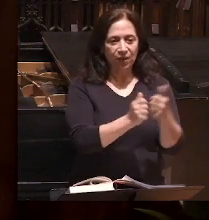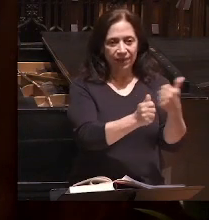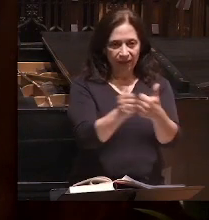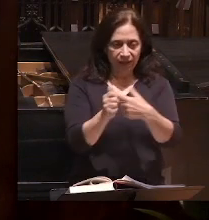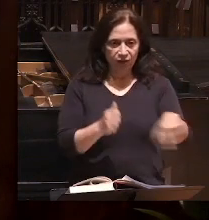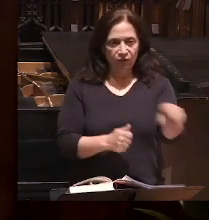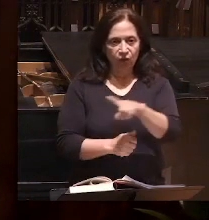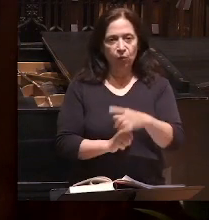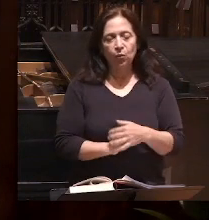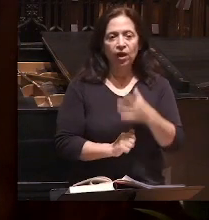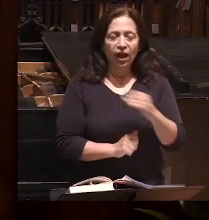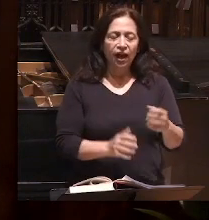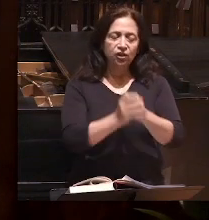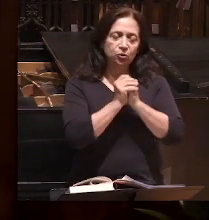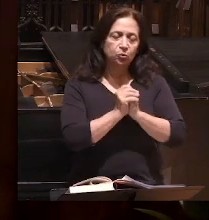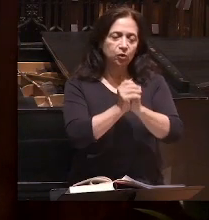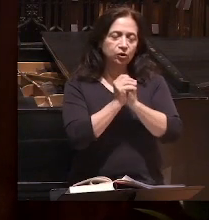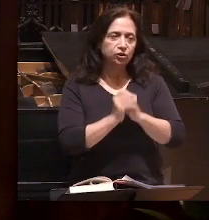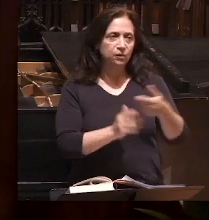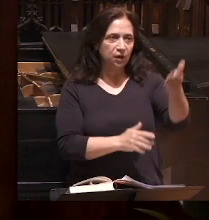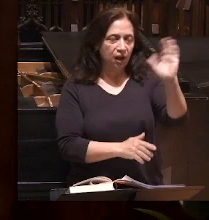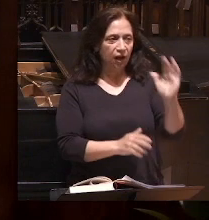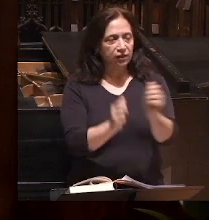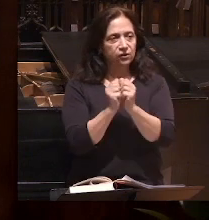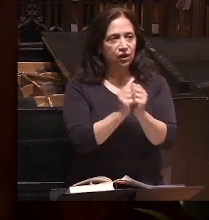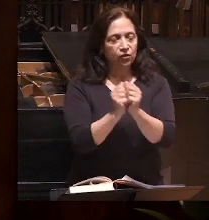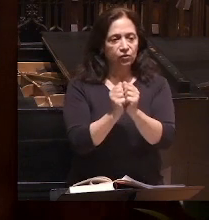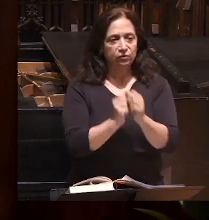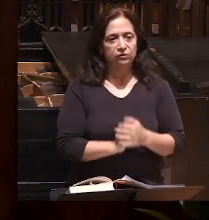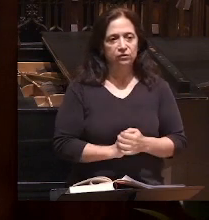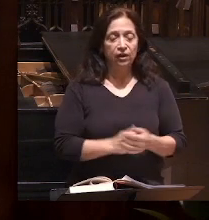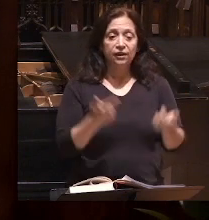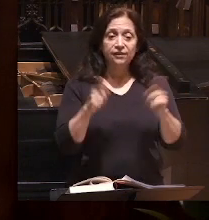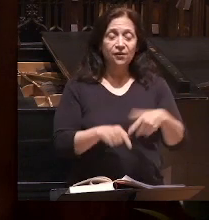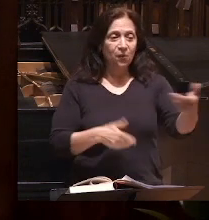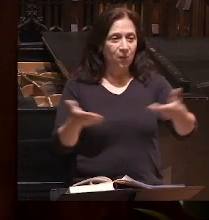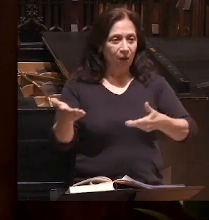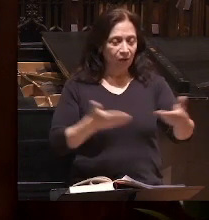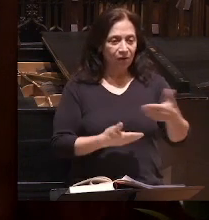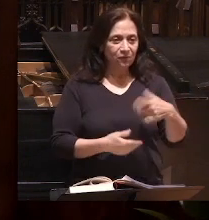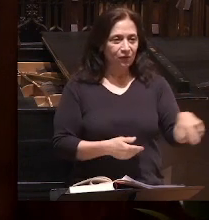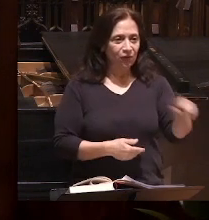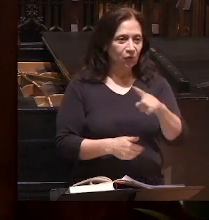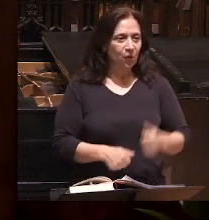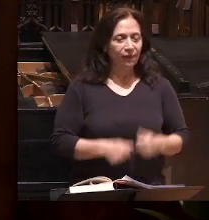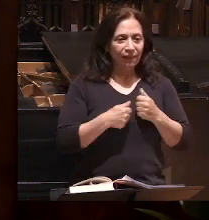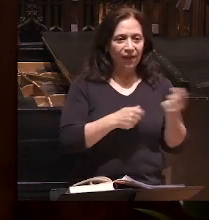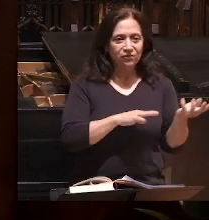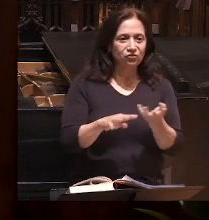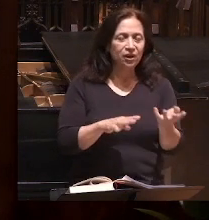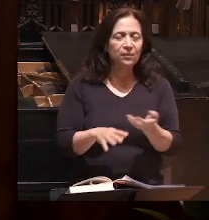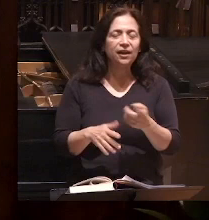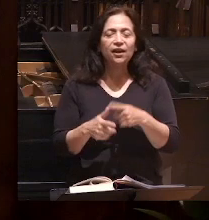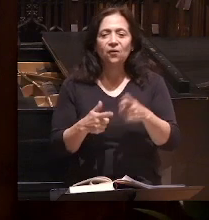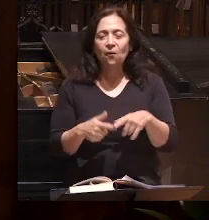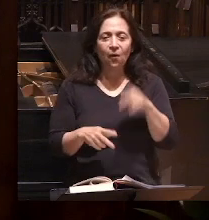every one of you and to worship God together. So welcome to those of you who are live streaming, those of you who may